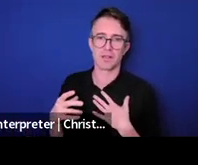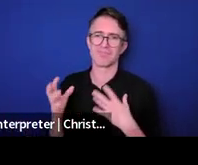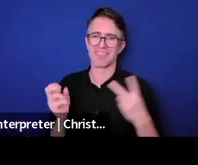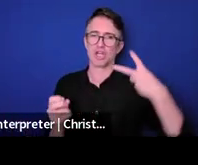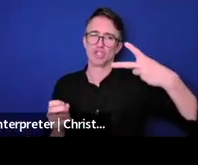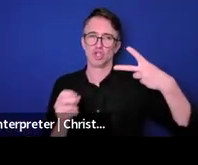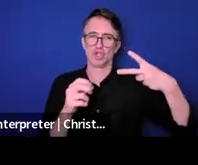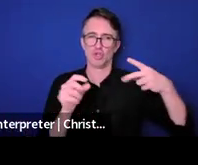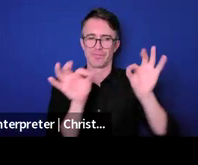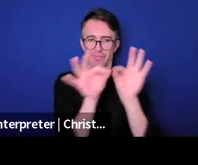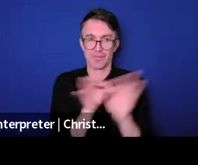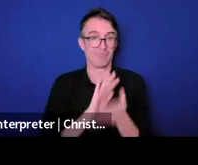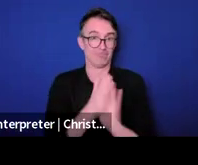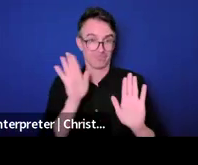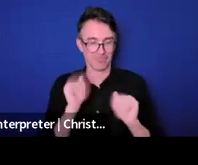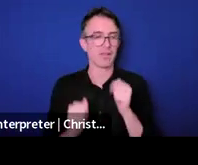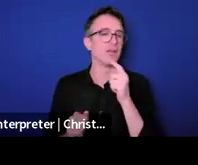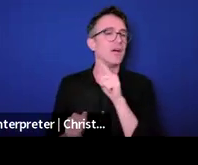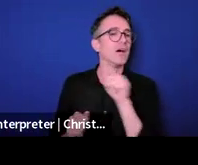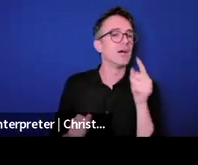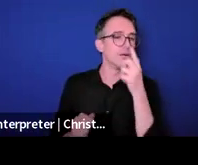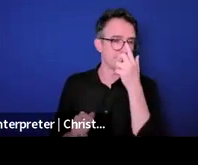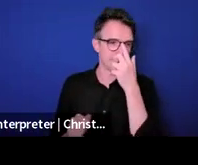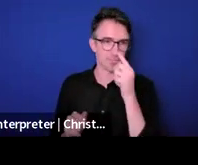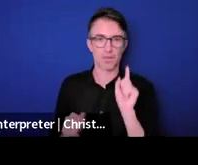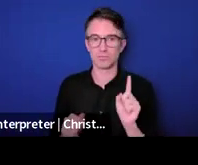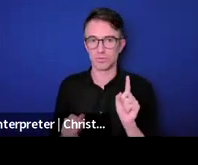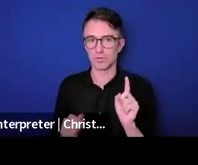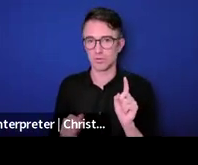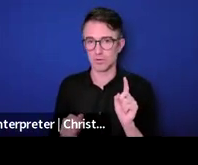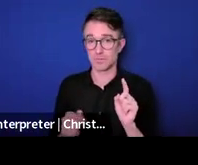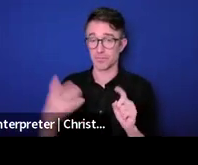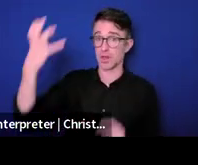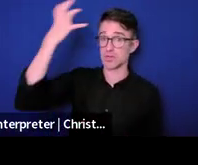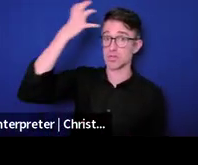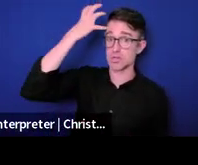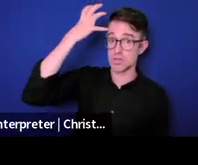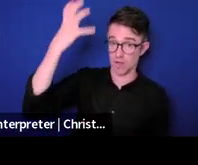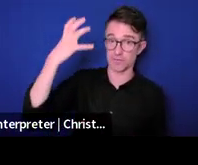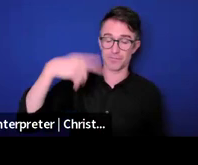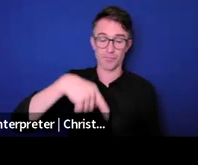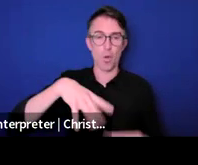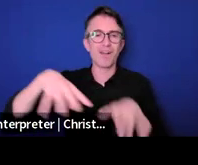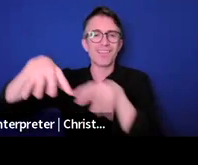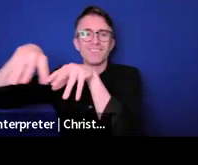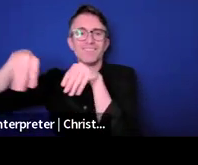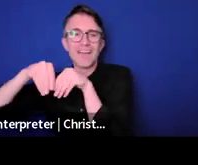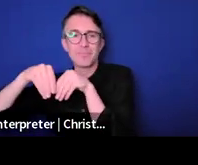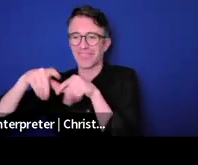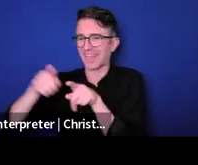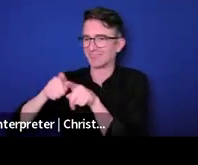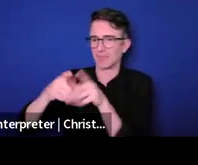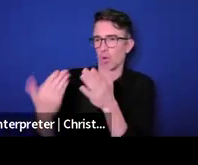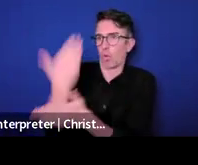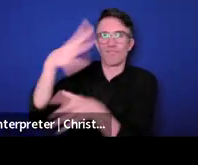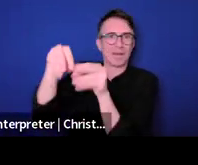you. So the government has doubled the funding for foster care. It's providing financial assistance and increased financial